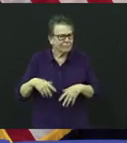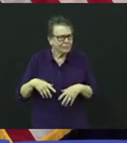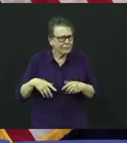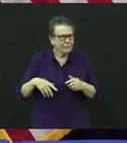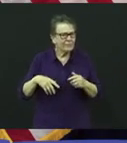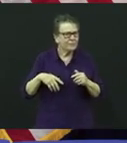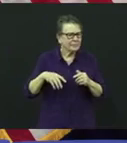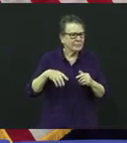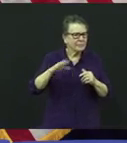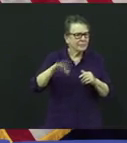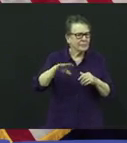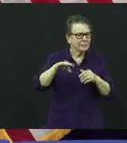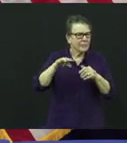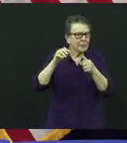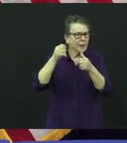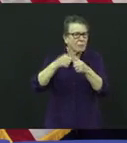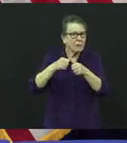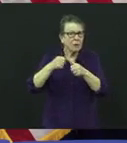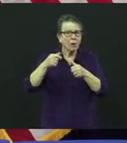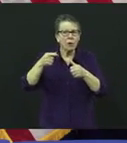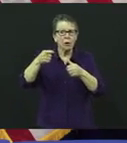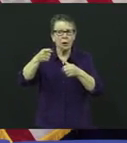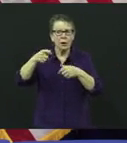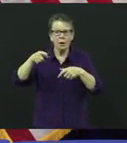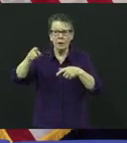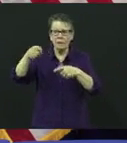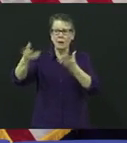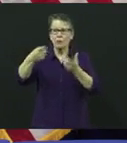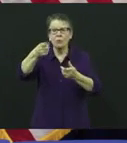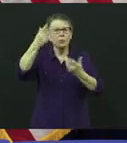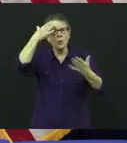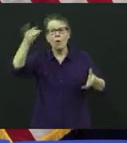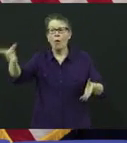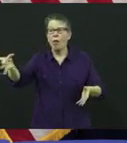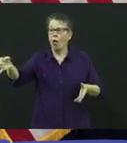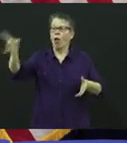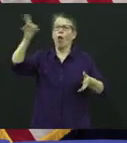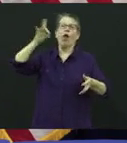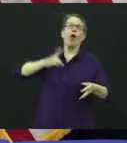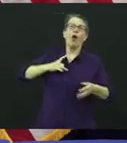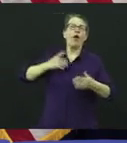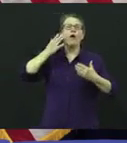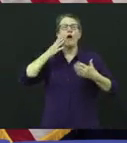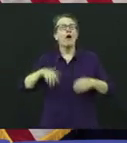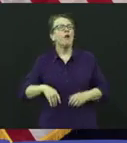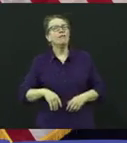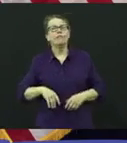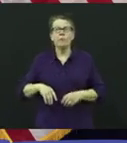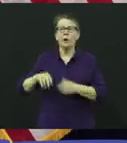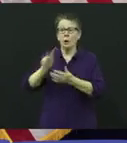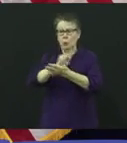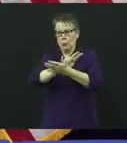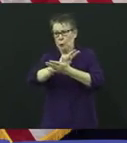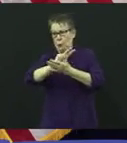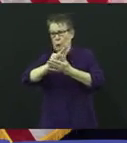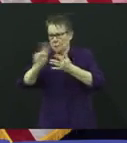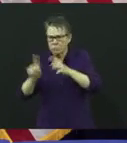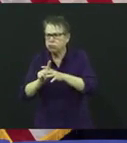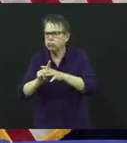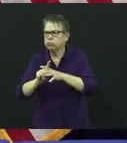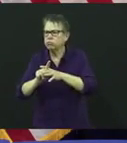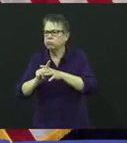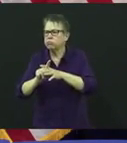on. Unless, and this is the important point, we all act today to slow its spread. We're